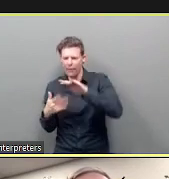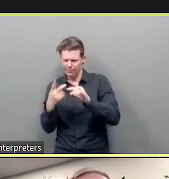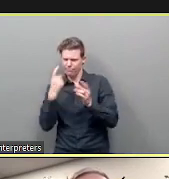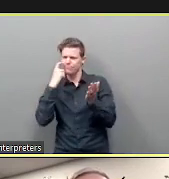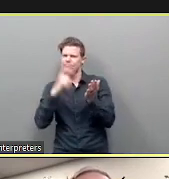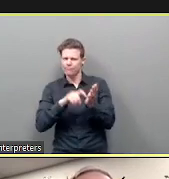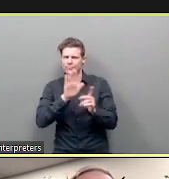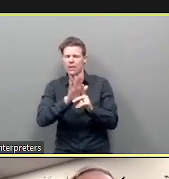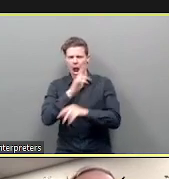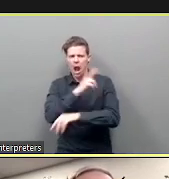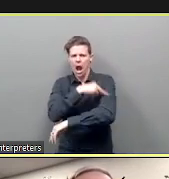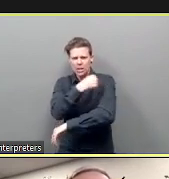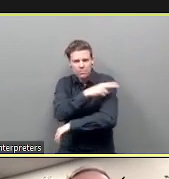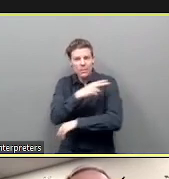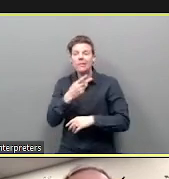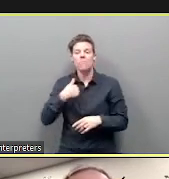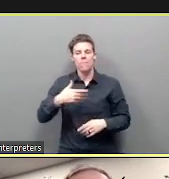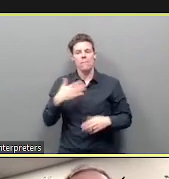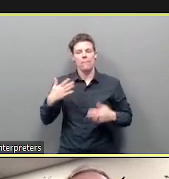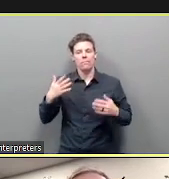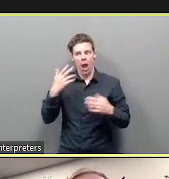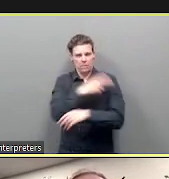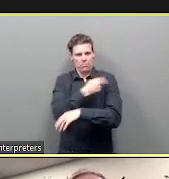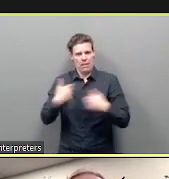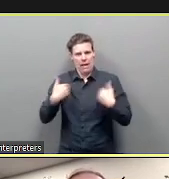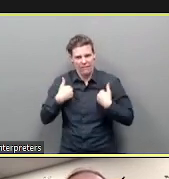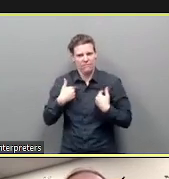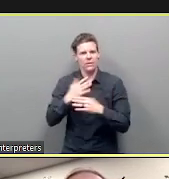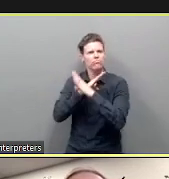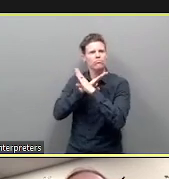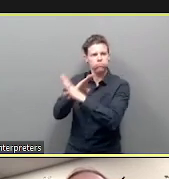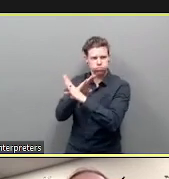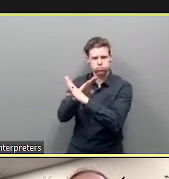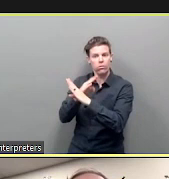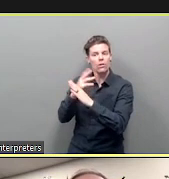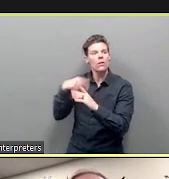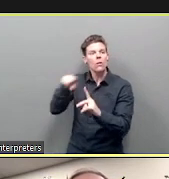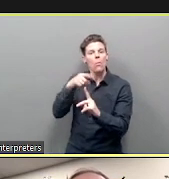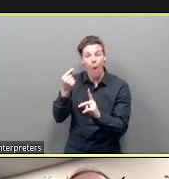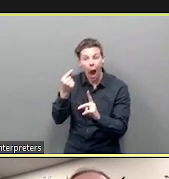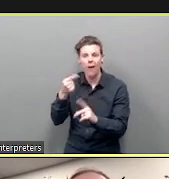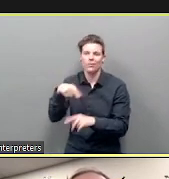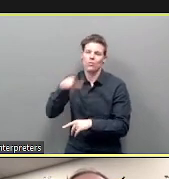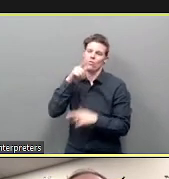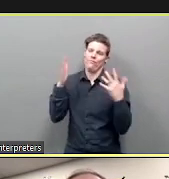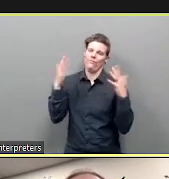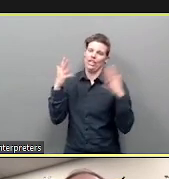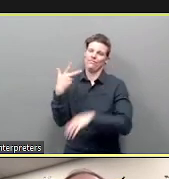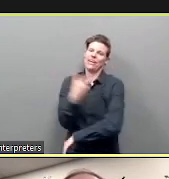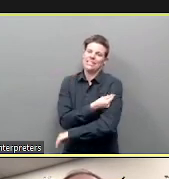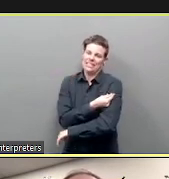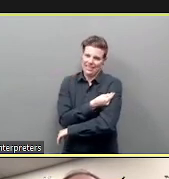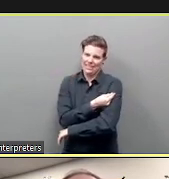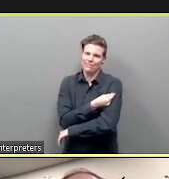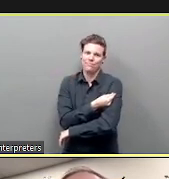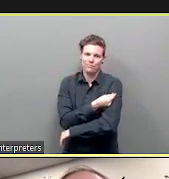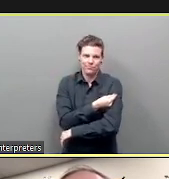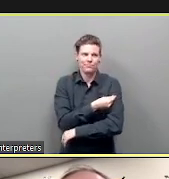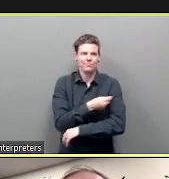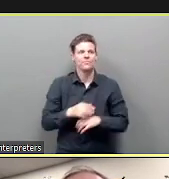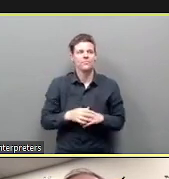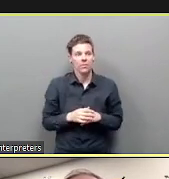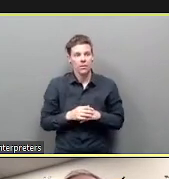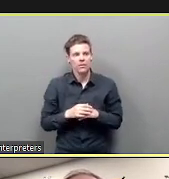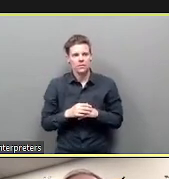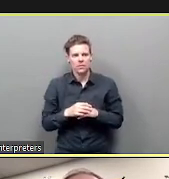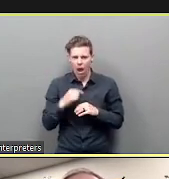hospitalizations from vaccination. And you can also see that deaths much, much